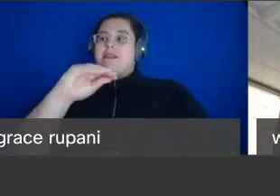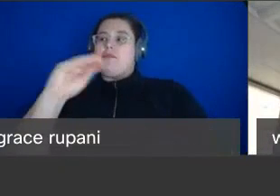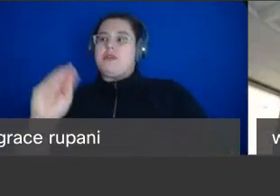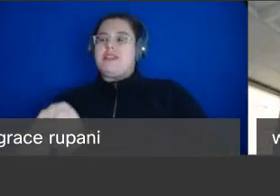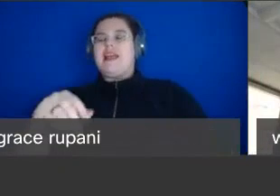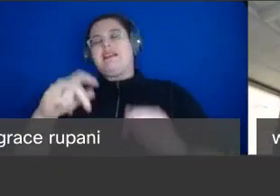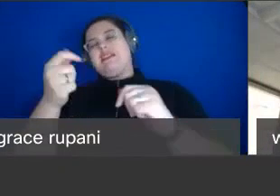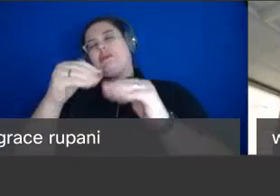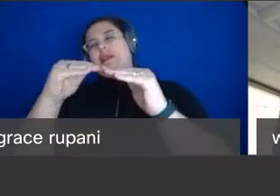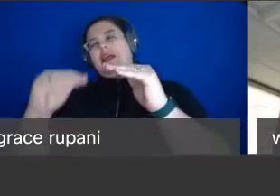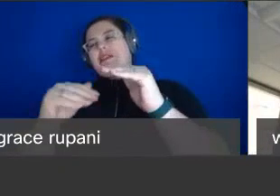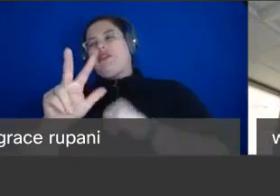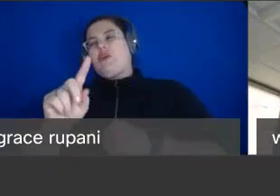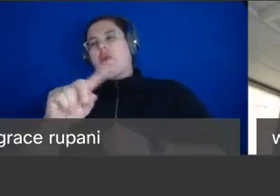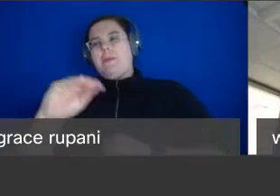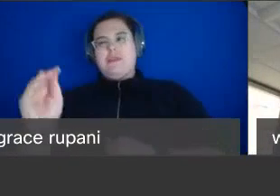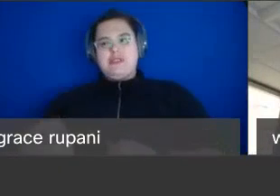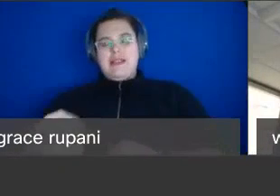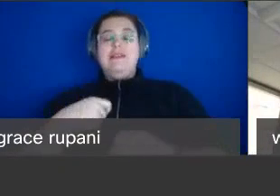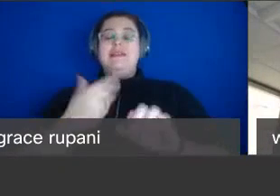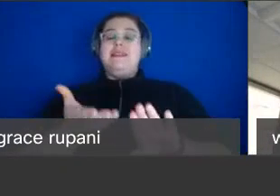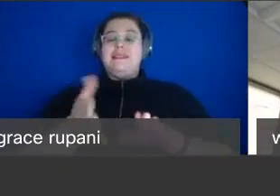We have a death rate of